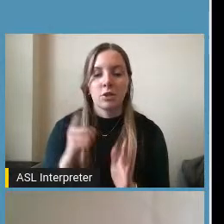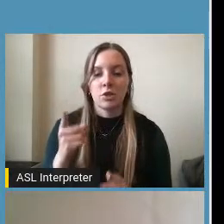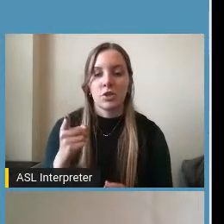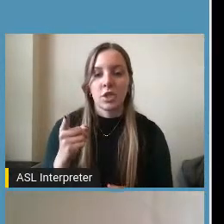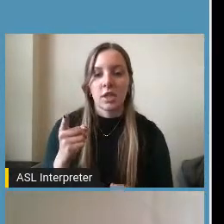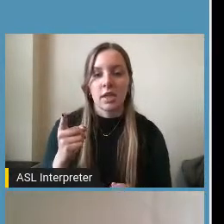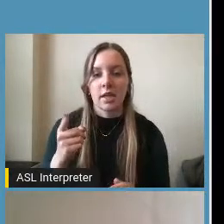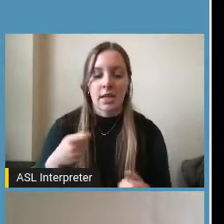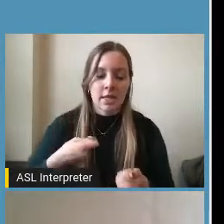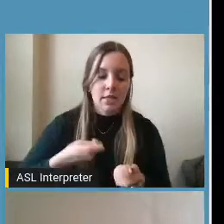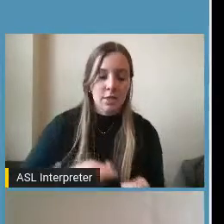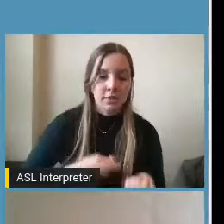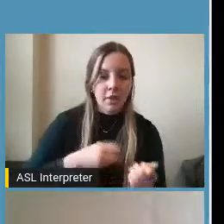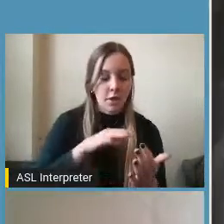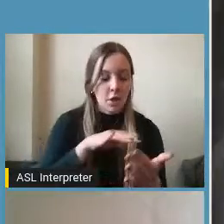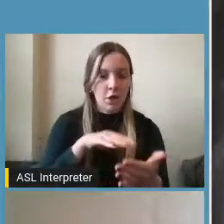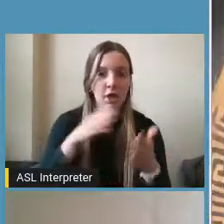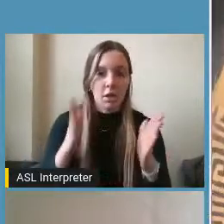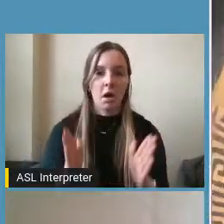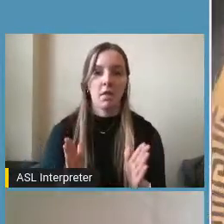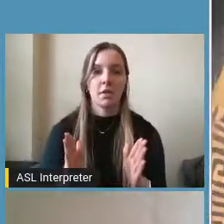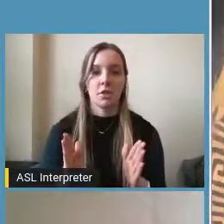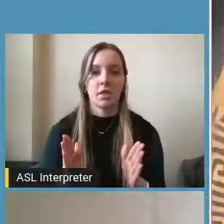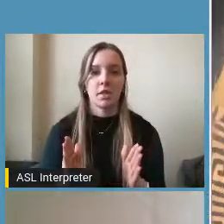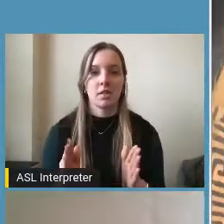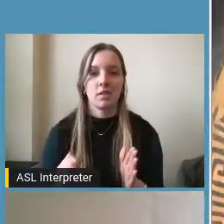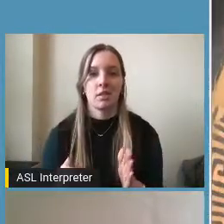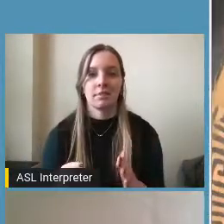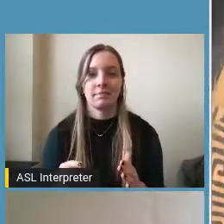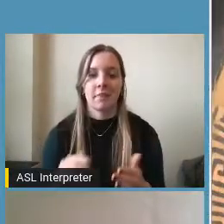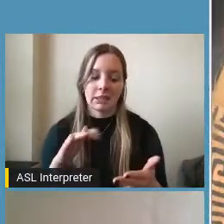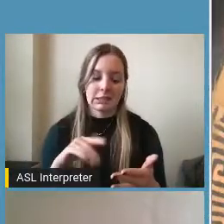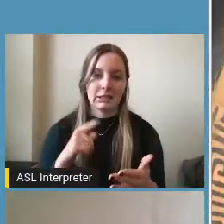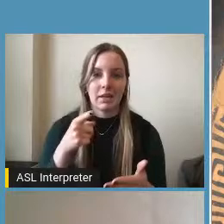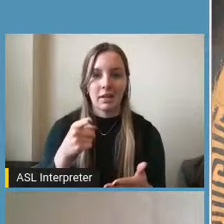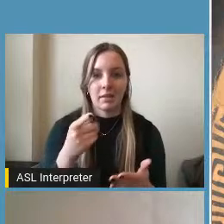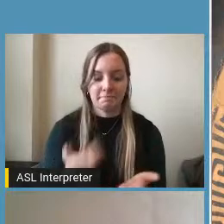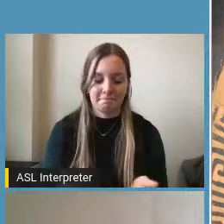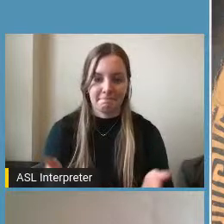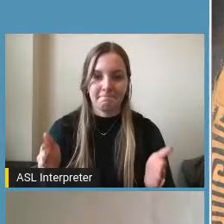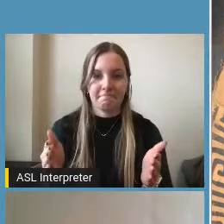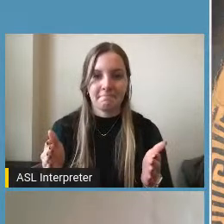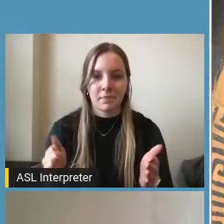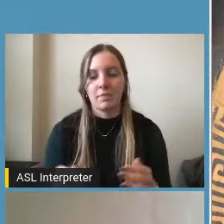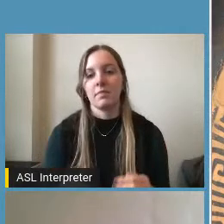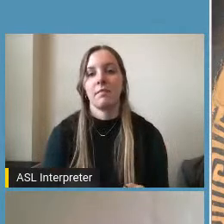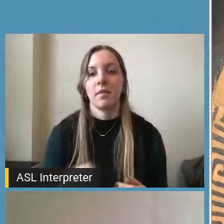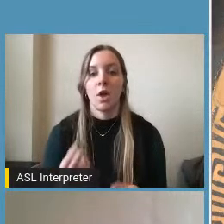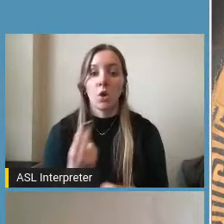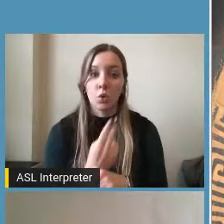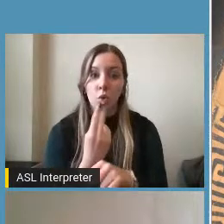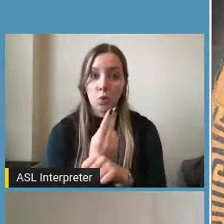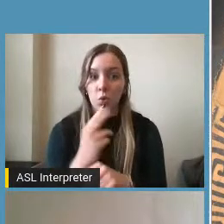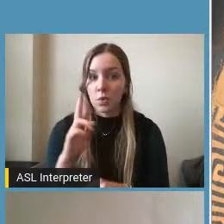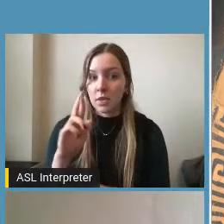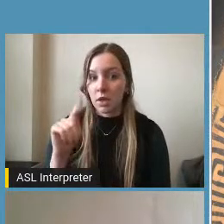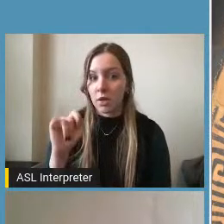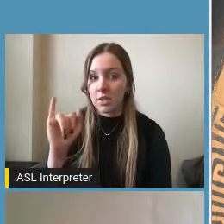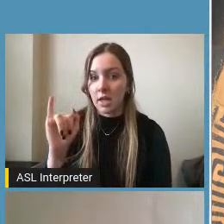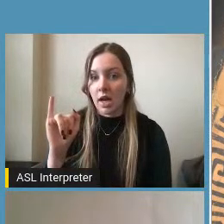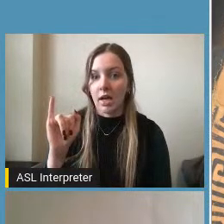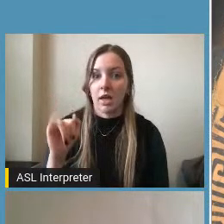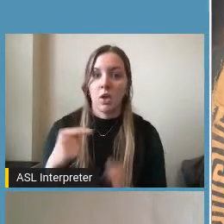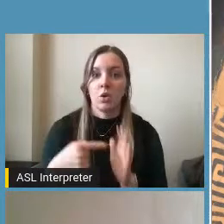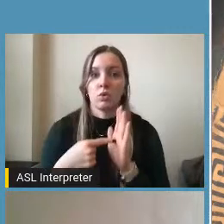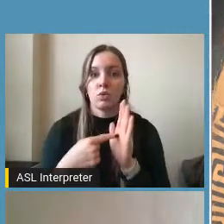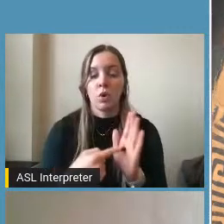in here so we can see some details. Now, with an RTI, what we have is both shape and